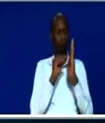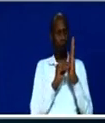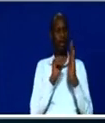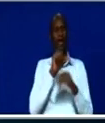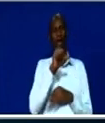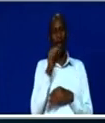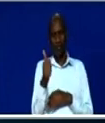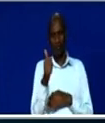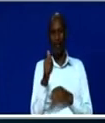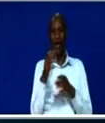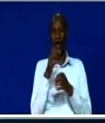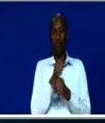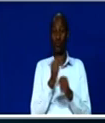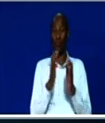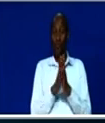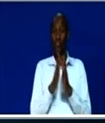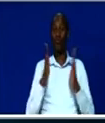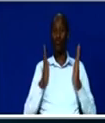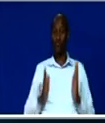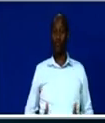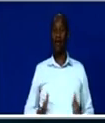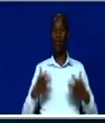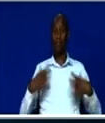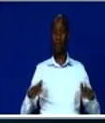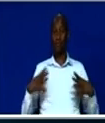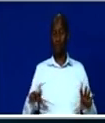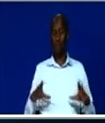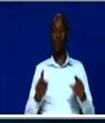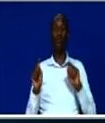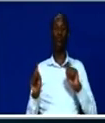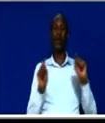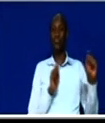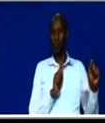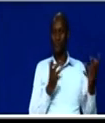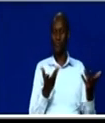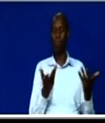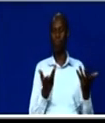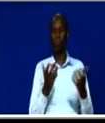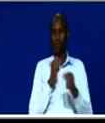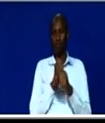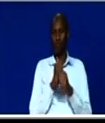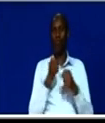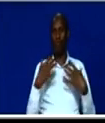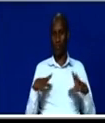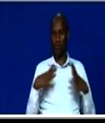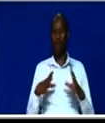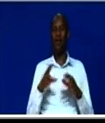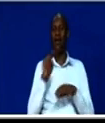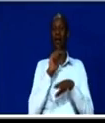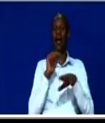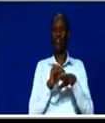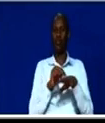that is associated with human beings. Like, for example, transport, that is things to do with human beings. Just